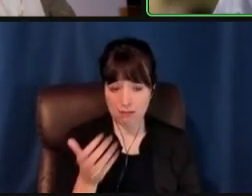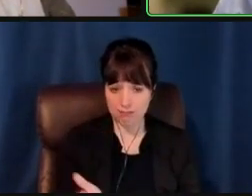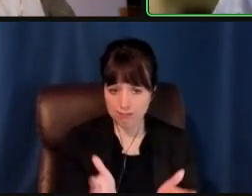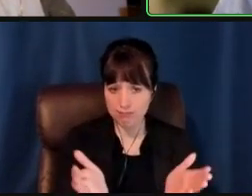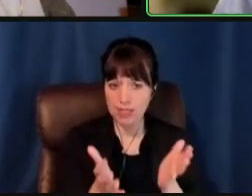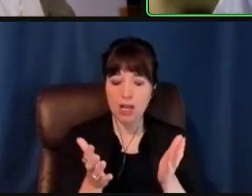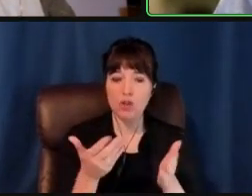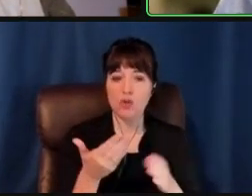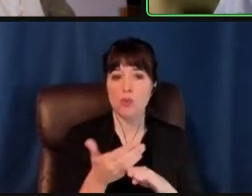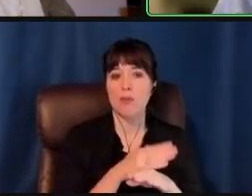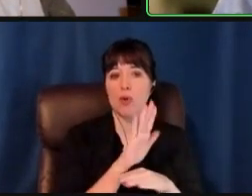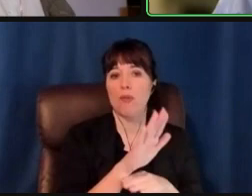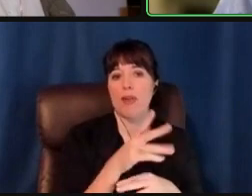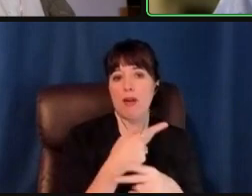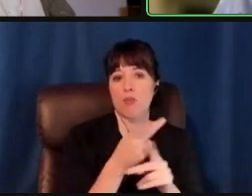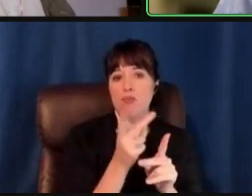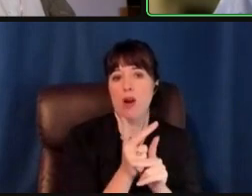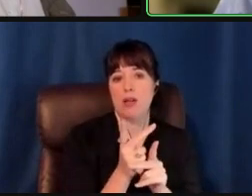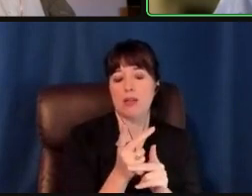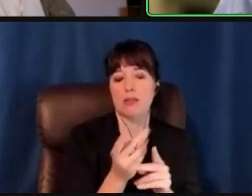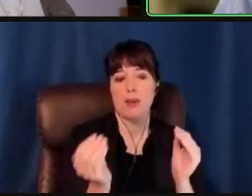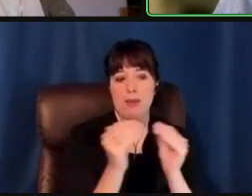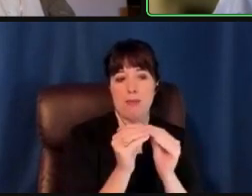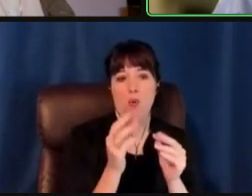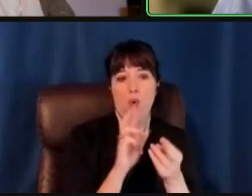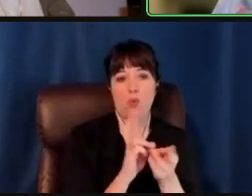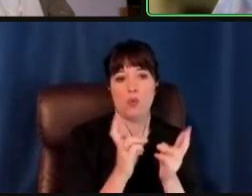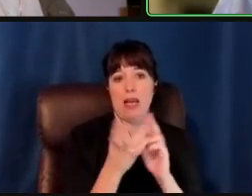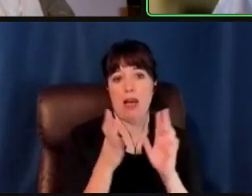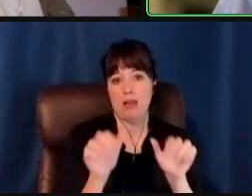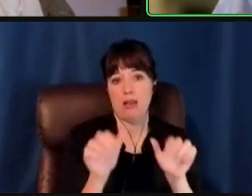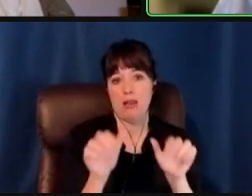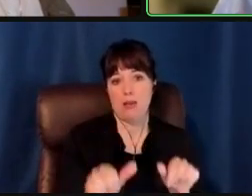improve their products to make them more recyclable.